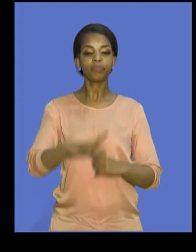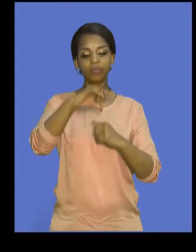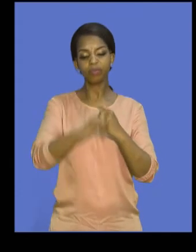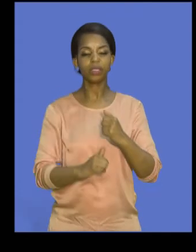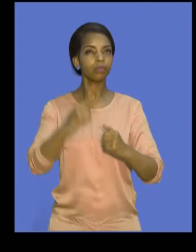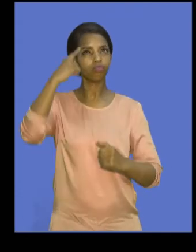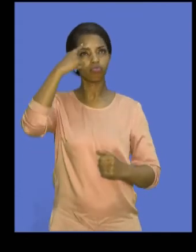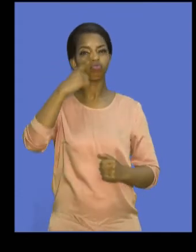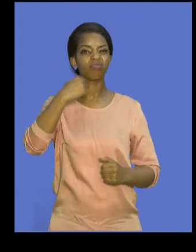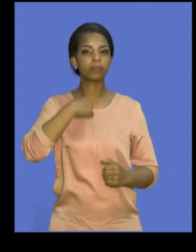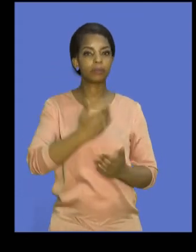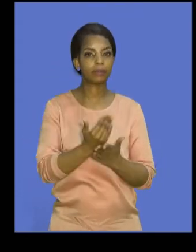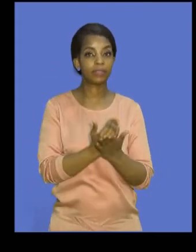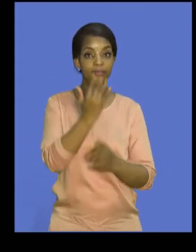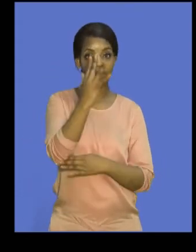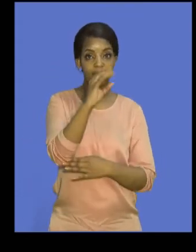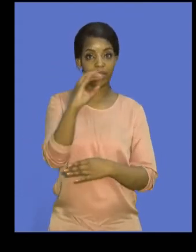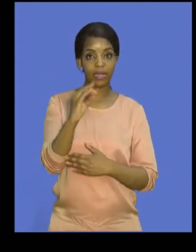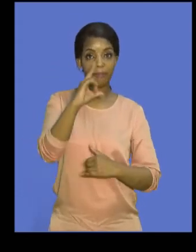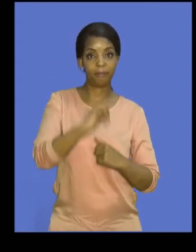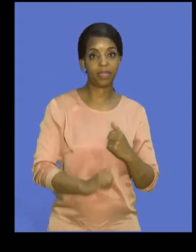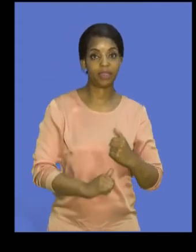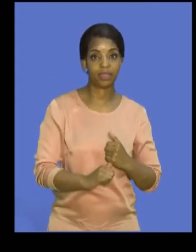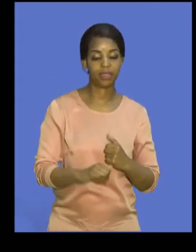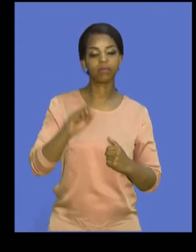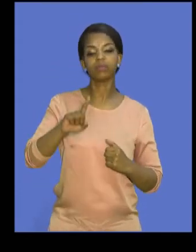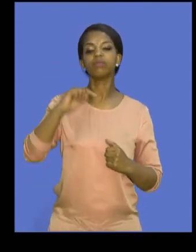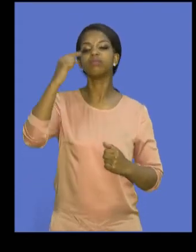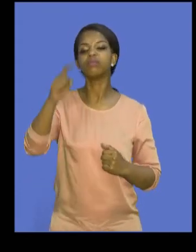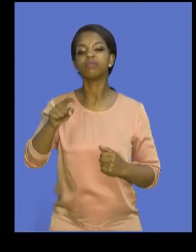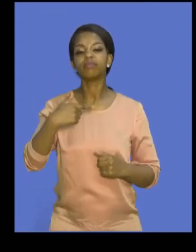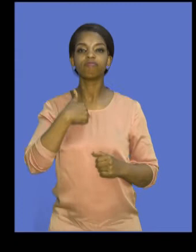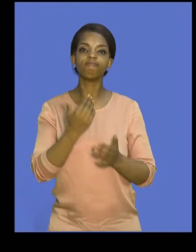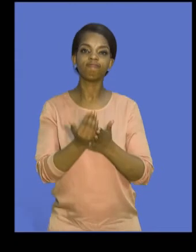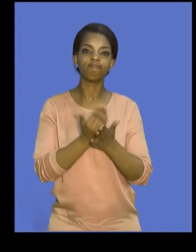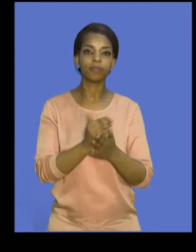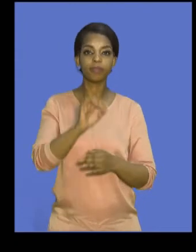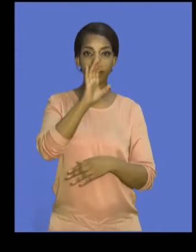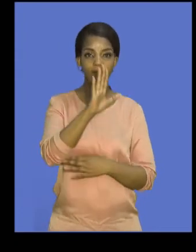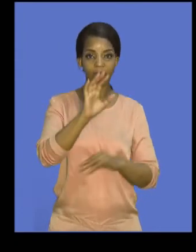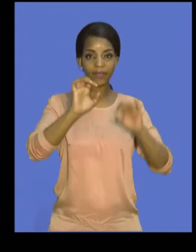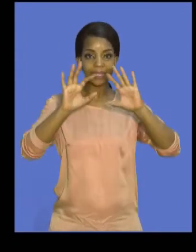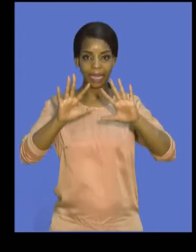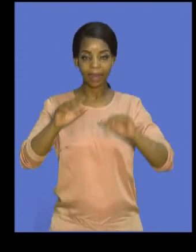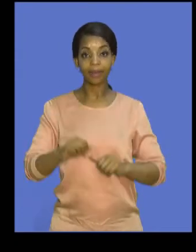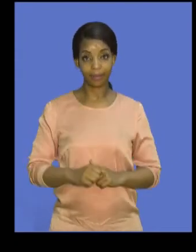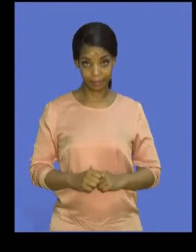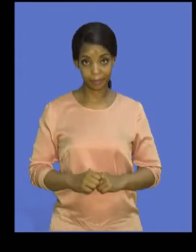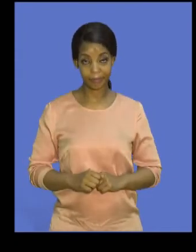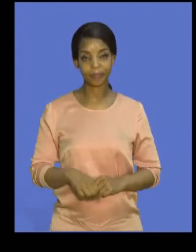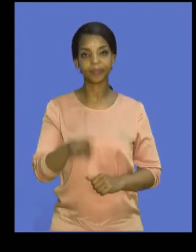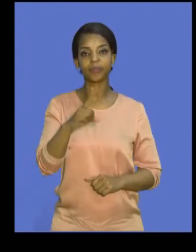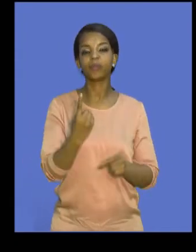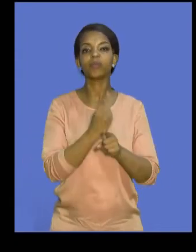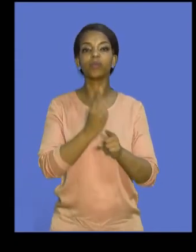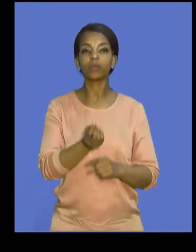rands. Second month, they save 510 rands. Remember our question that we always ask ourselves: is there